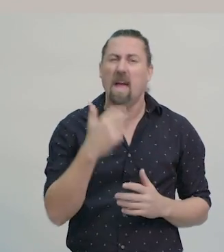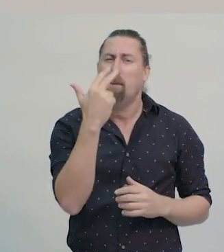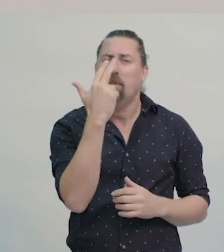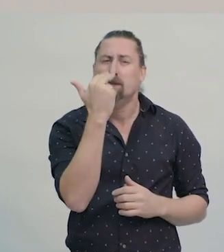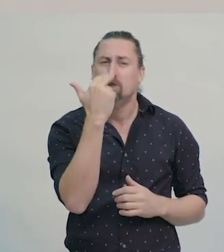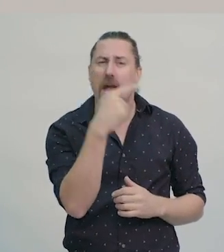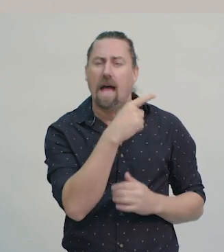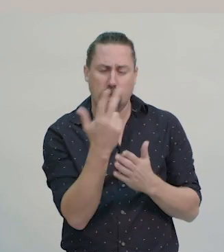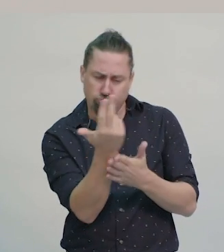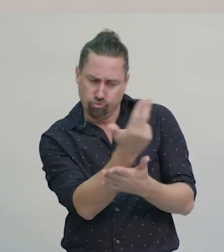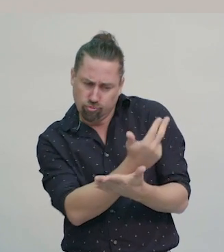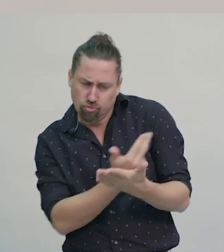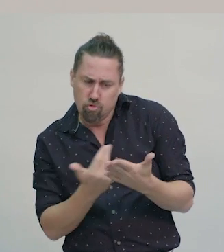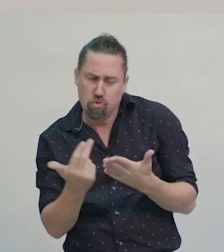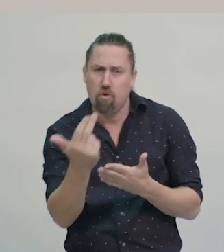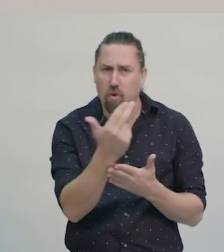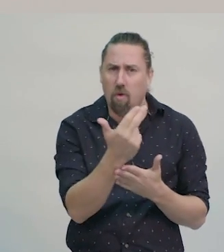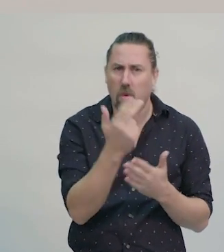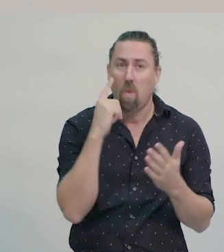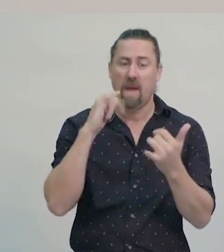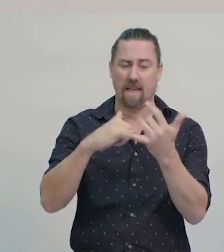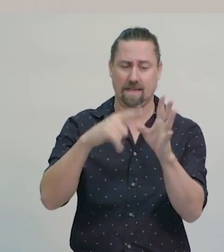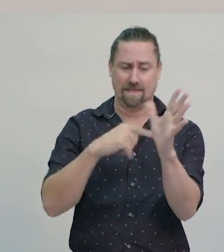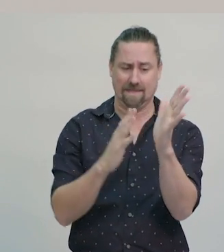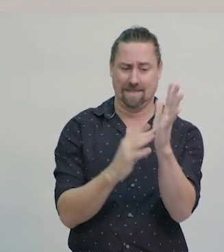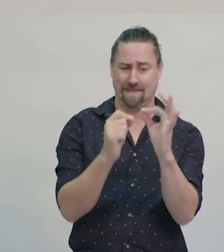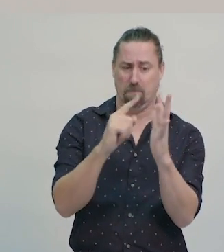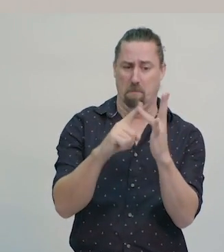This afternoon, the weather was cloudy.